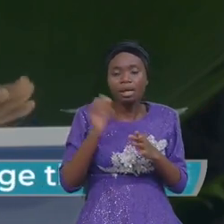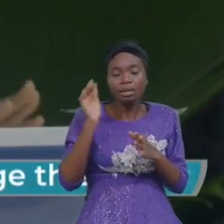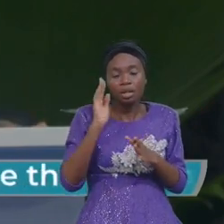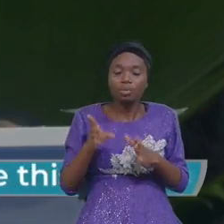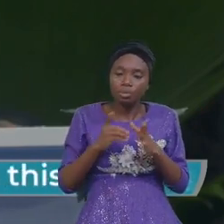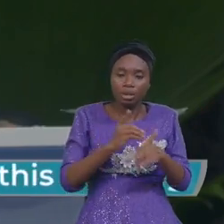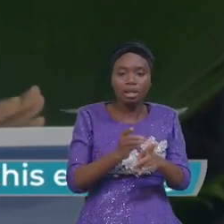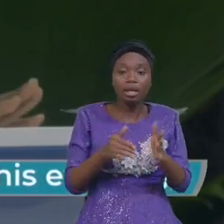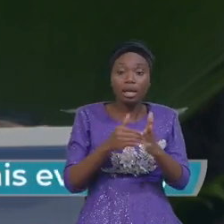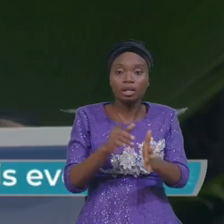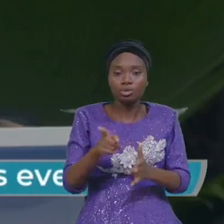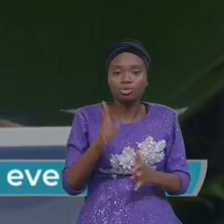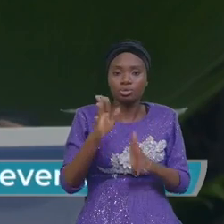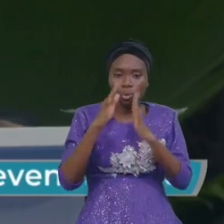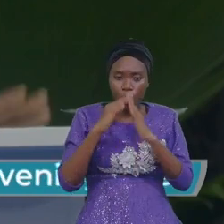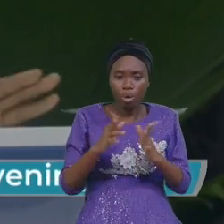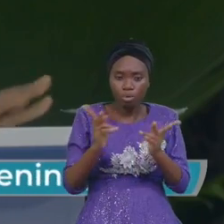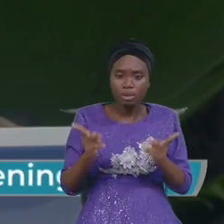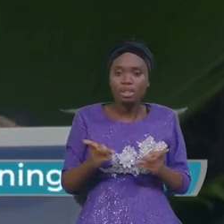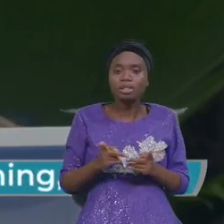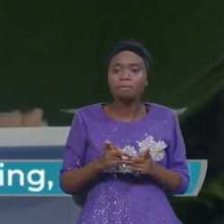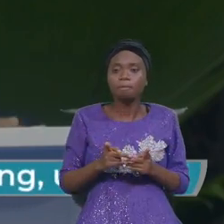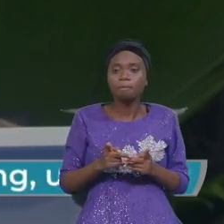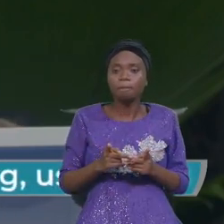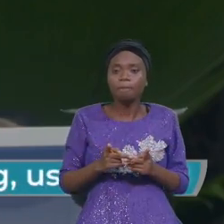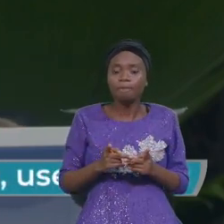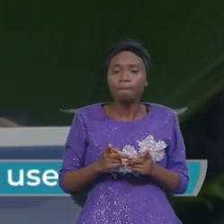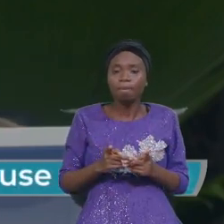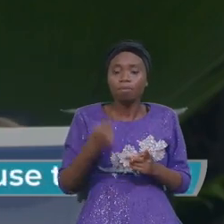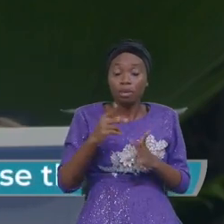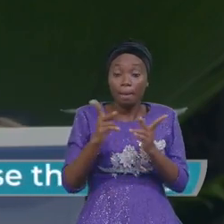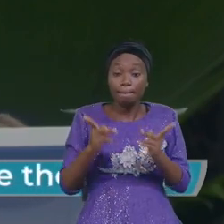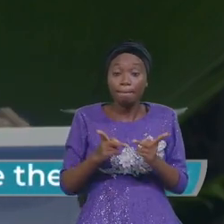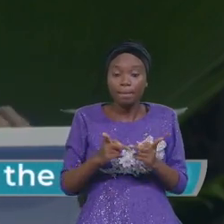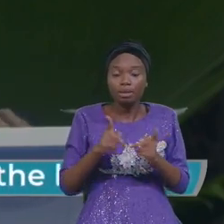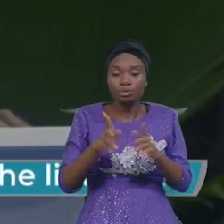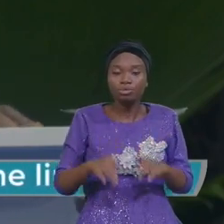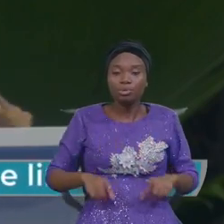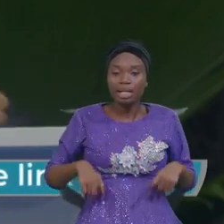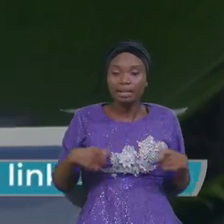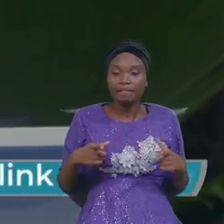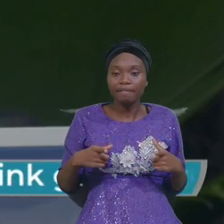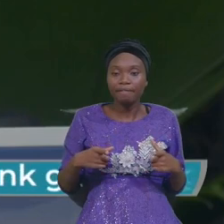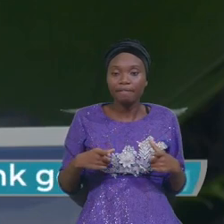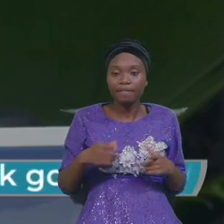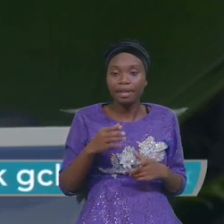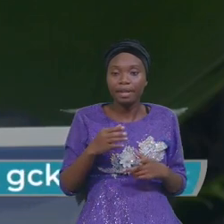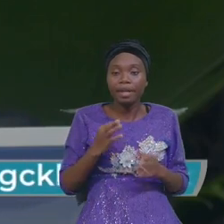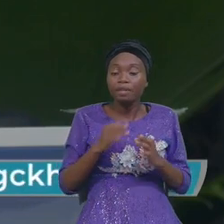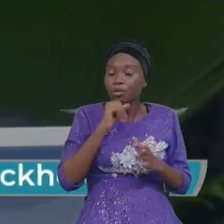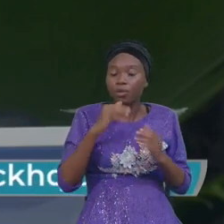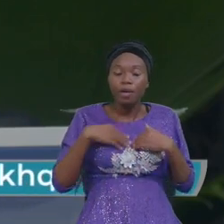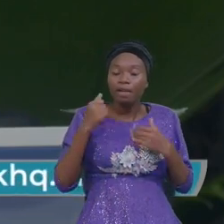Your house address. It could be the place you live. You don't have a clear